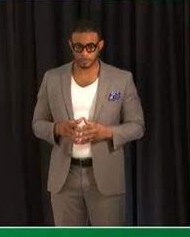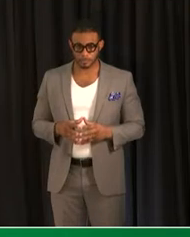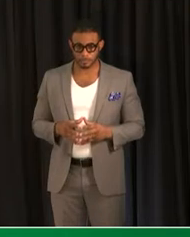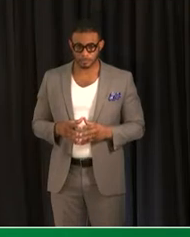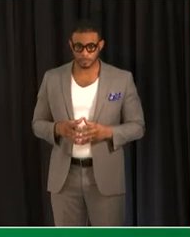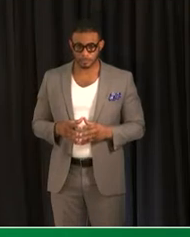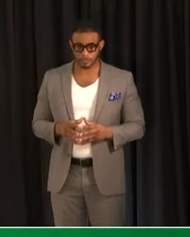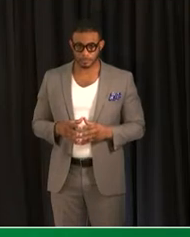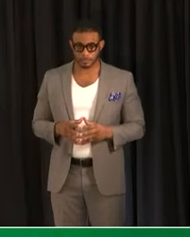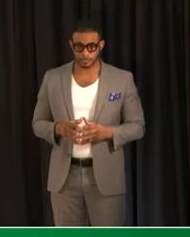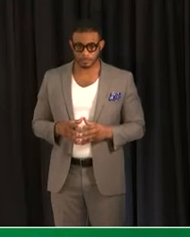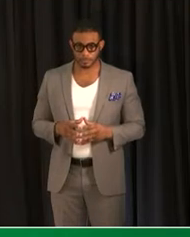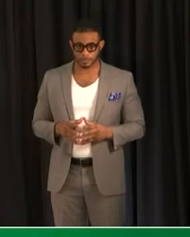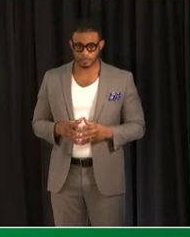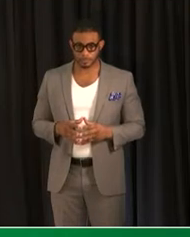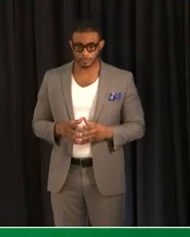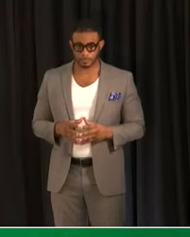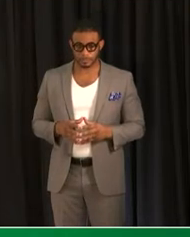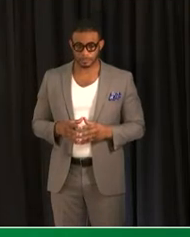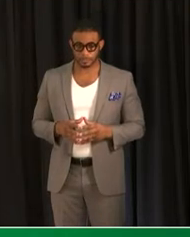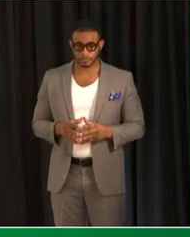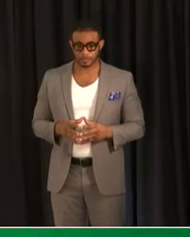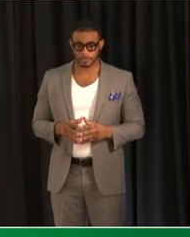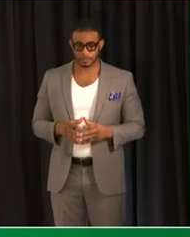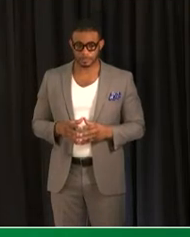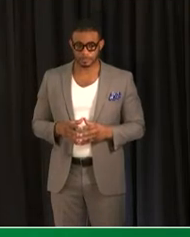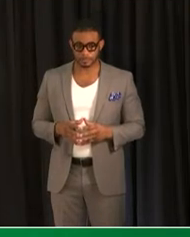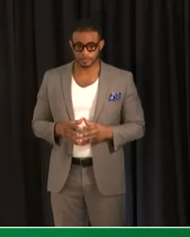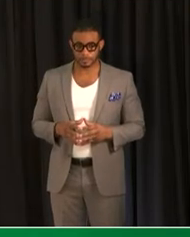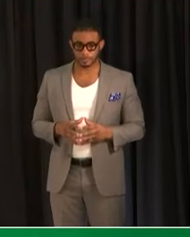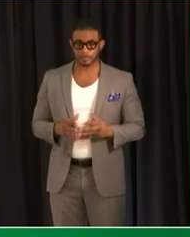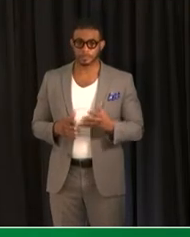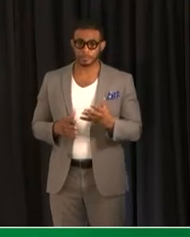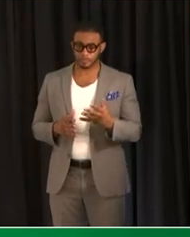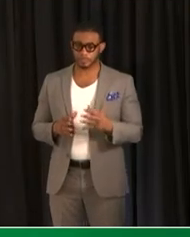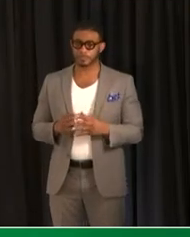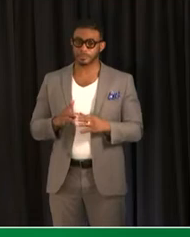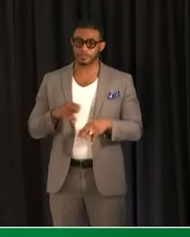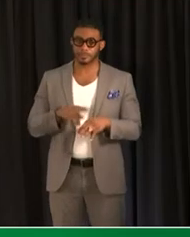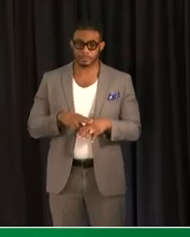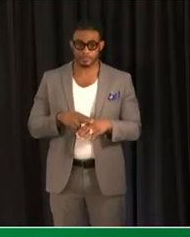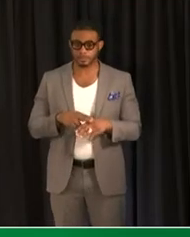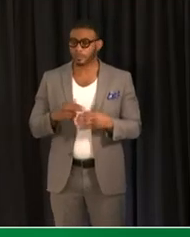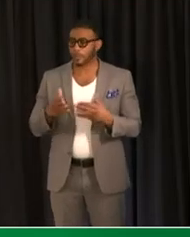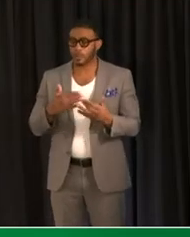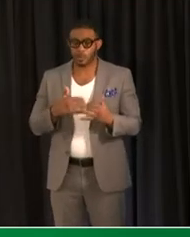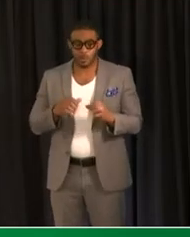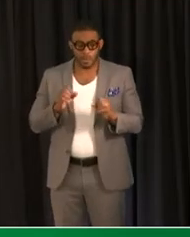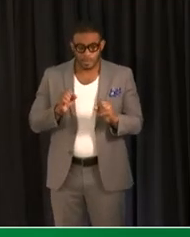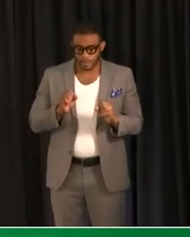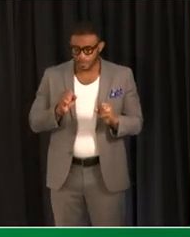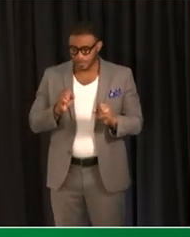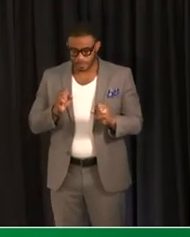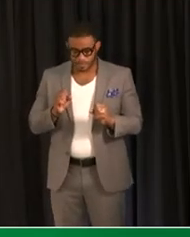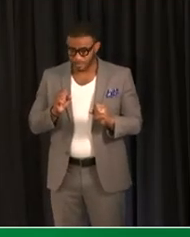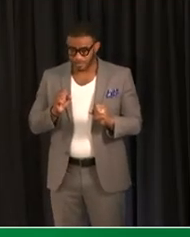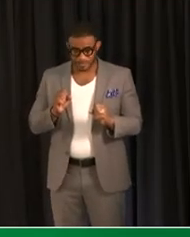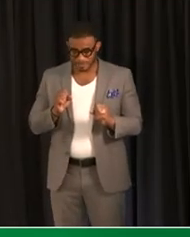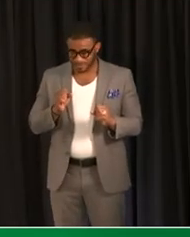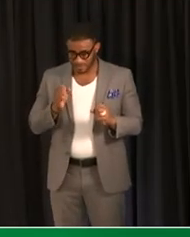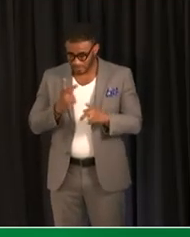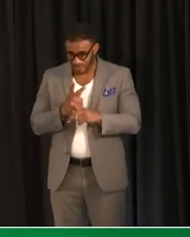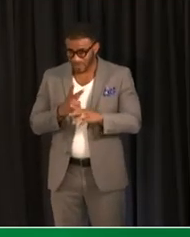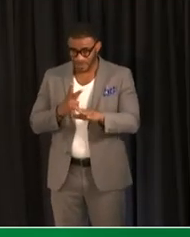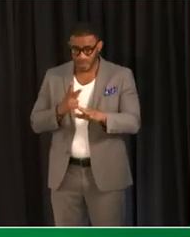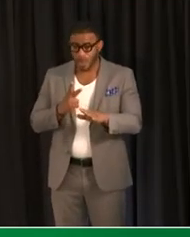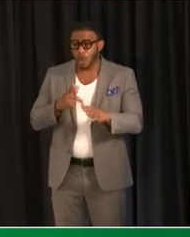un niño, no vamos a ir a comprarle un dulce o una galleta. As a parent, we bring, whenever we come into the